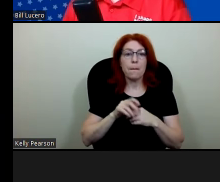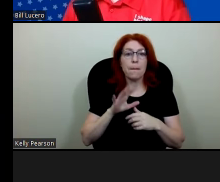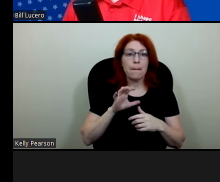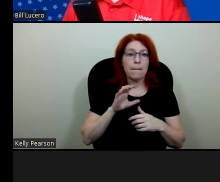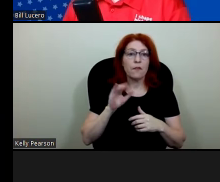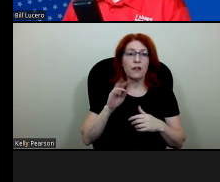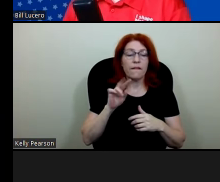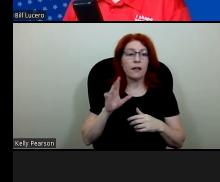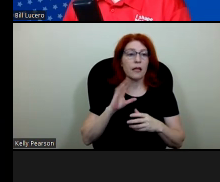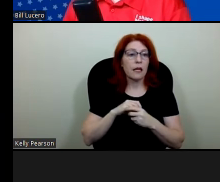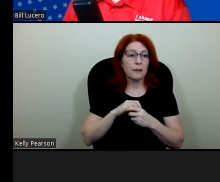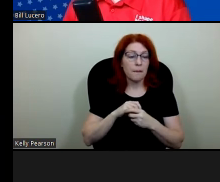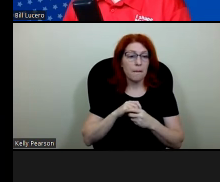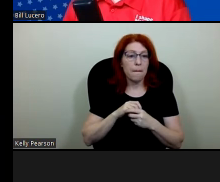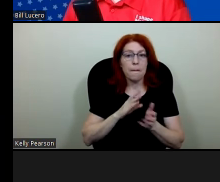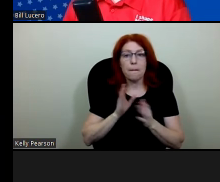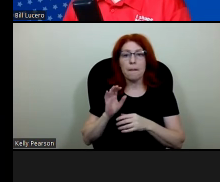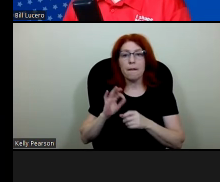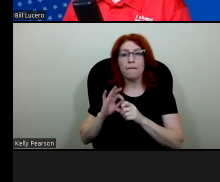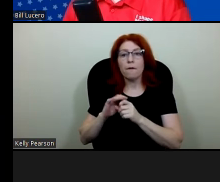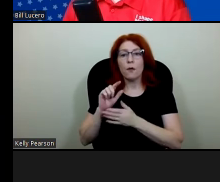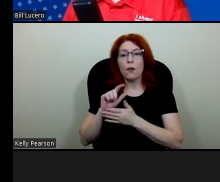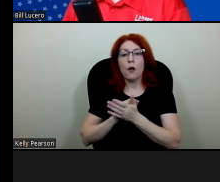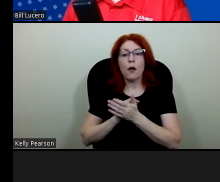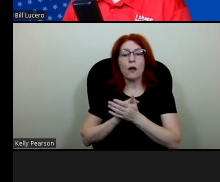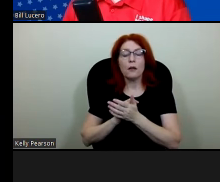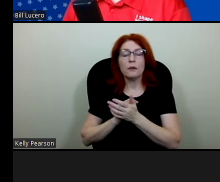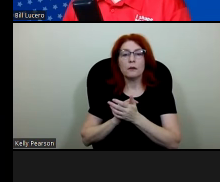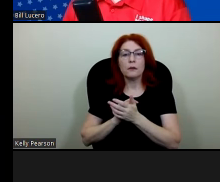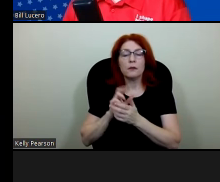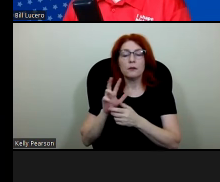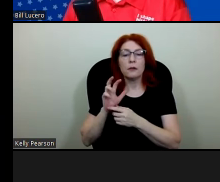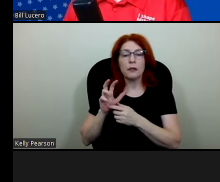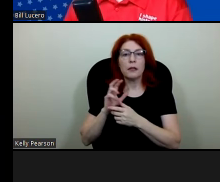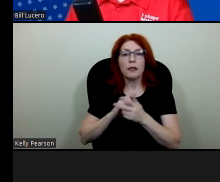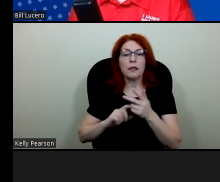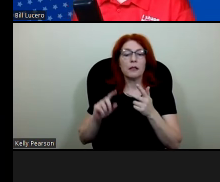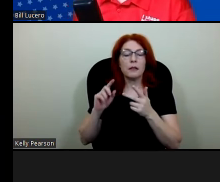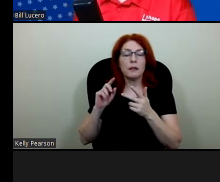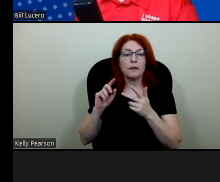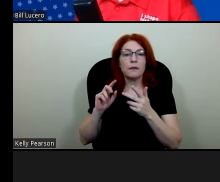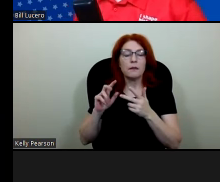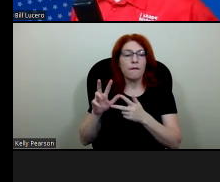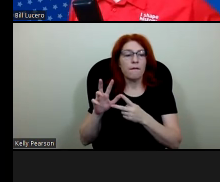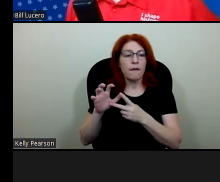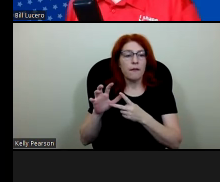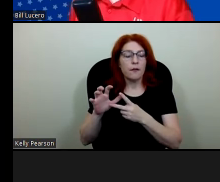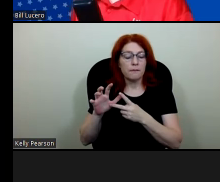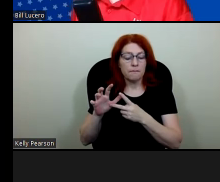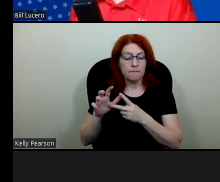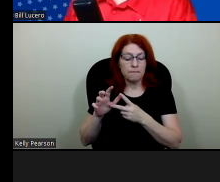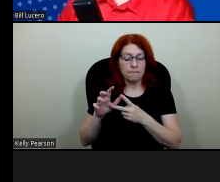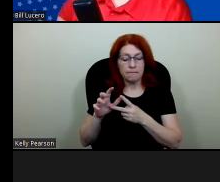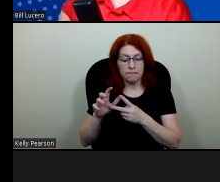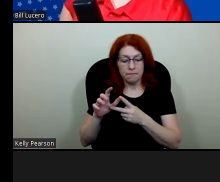civic engagement, vote laws, 300 and 500 in vote laws,